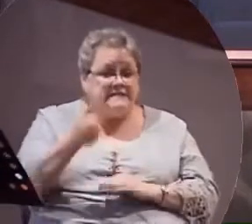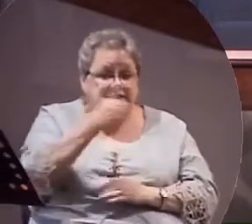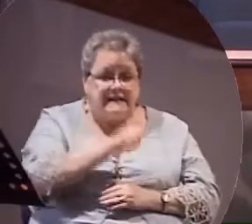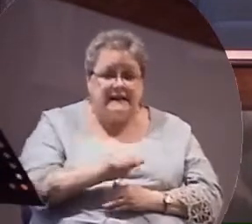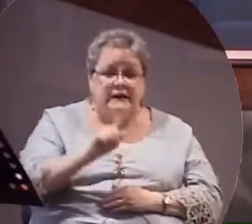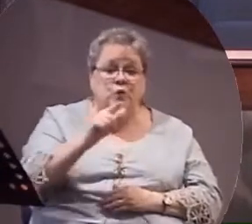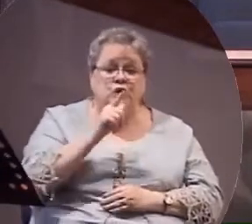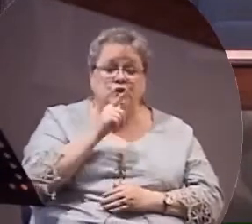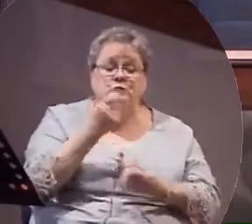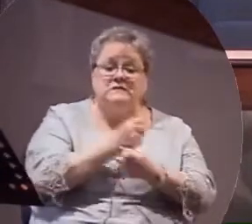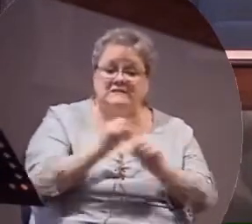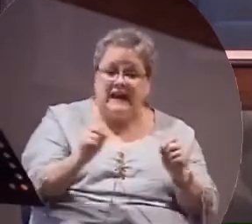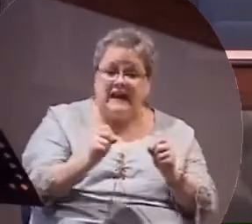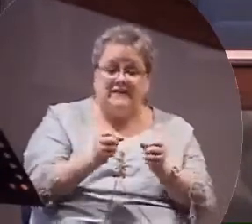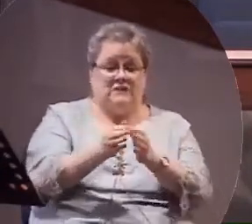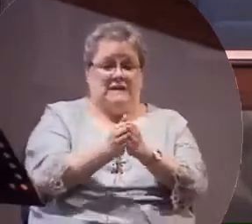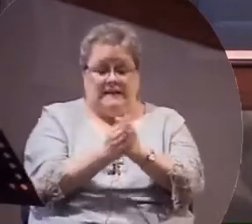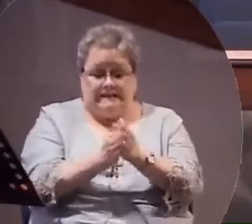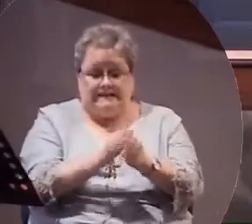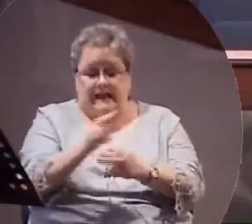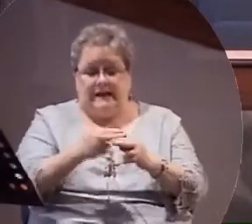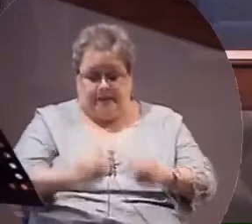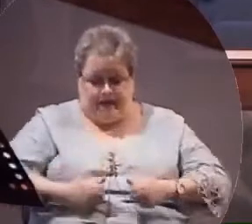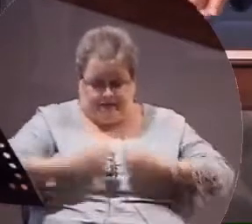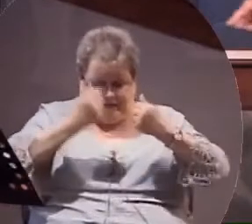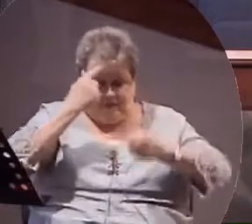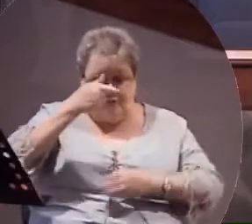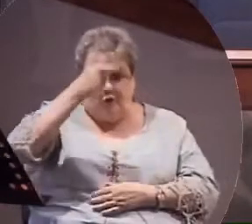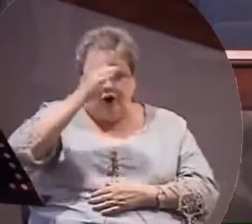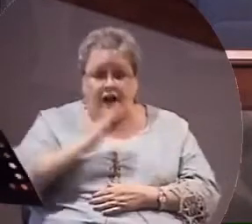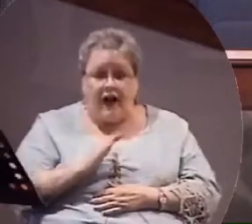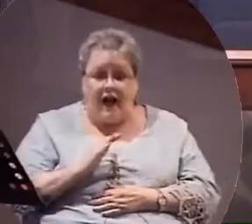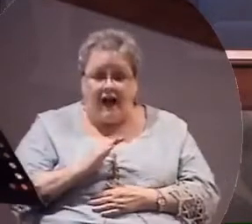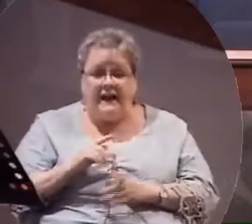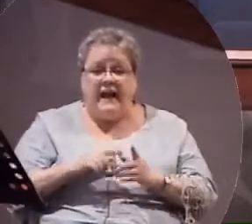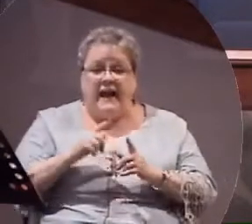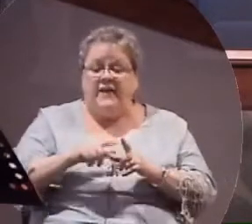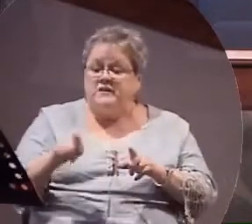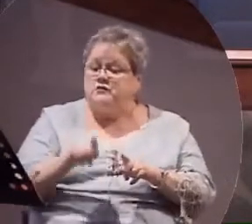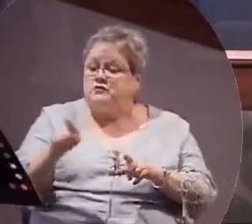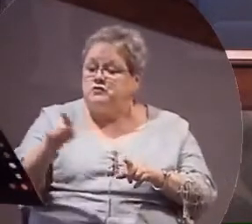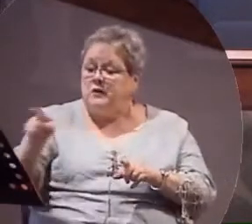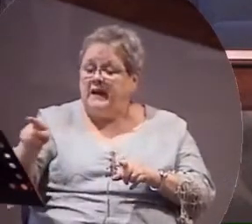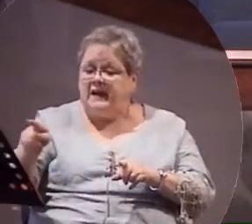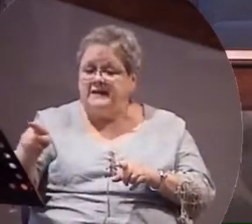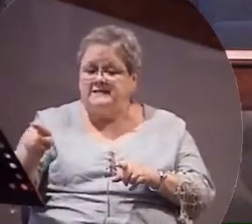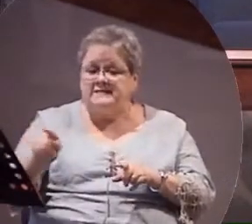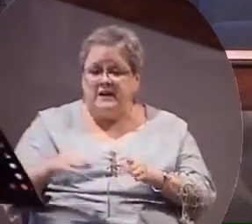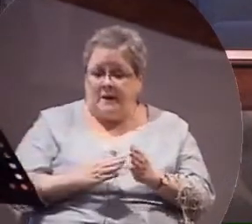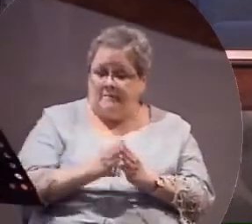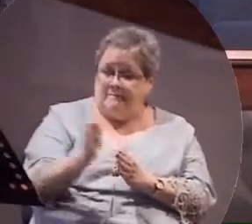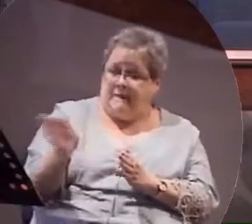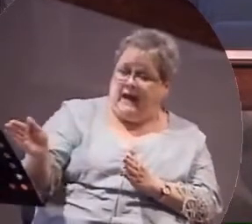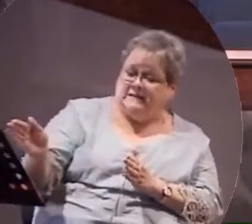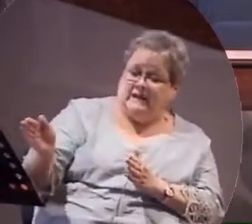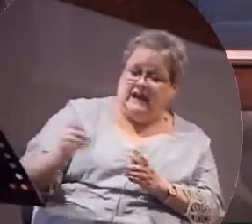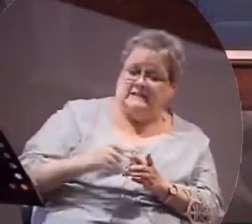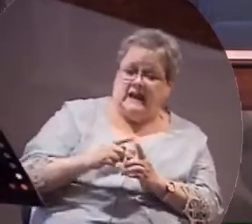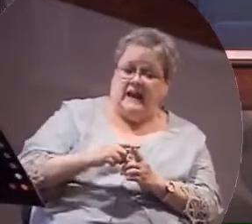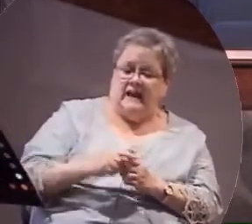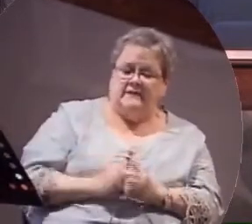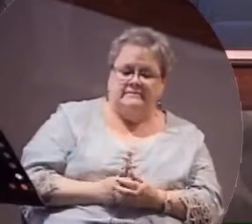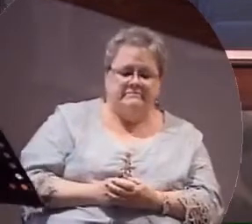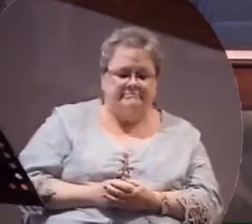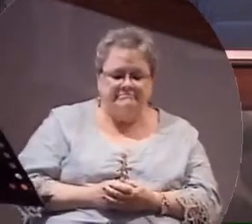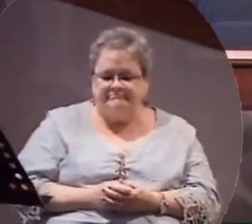been saved, stirred up about living for God, who gets strays away from God, backslides, gets out of the will of God, gets back out of here in the